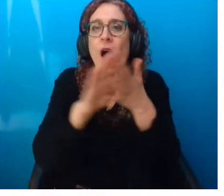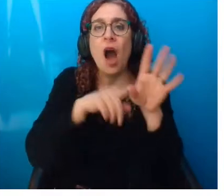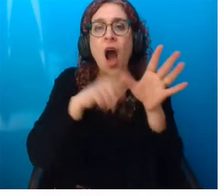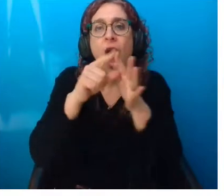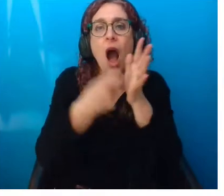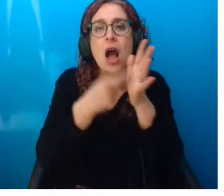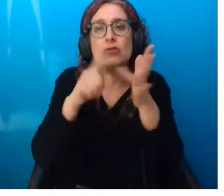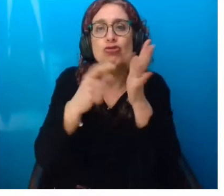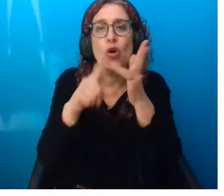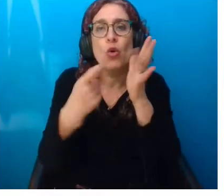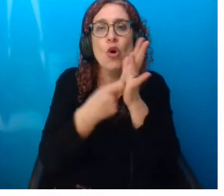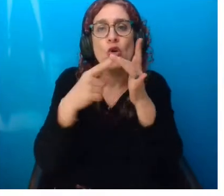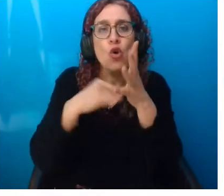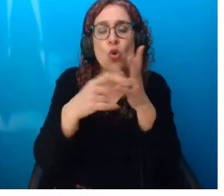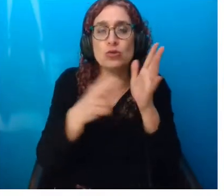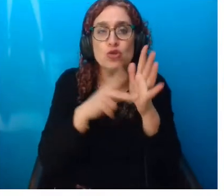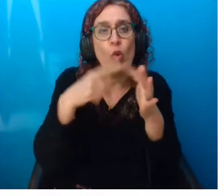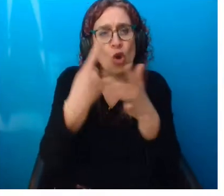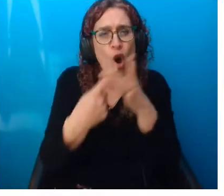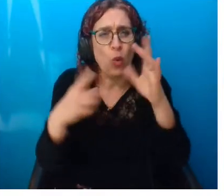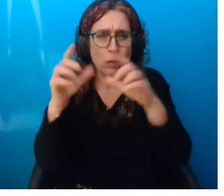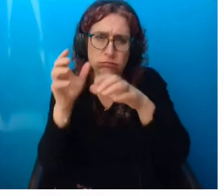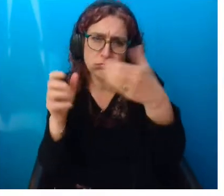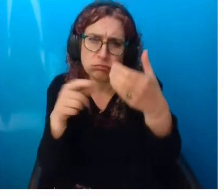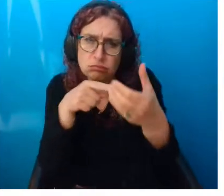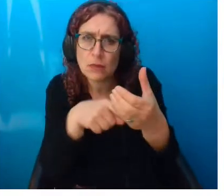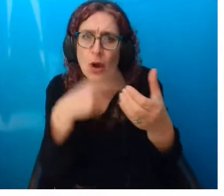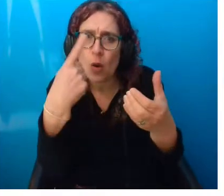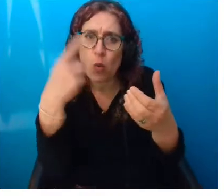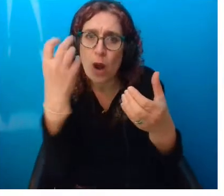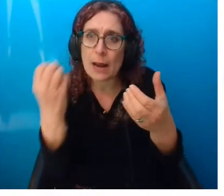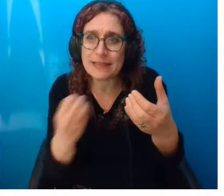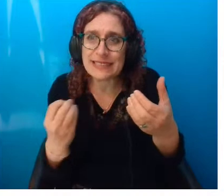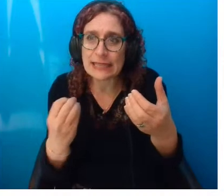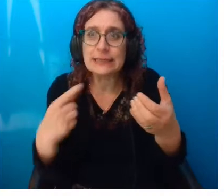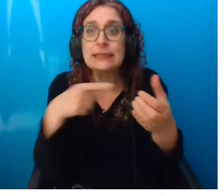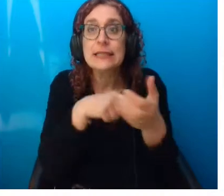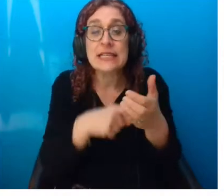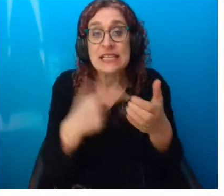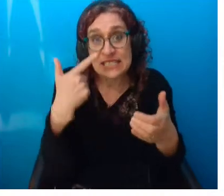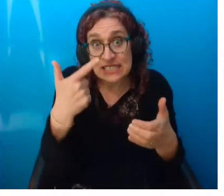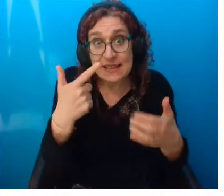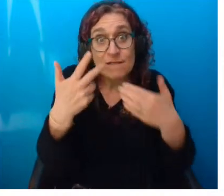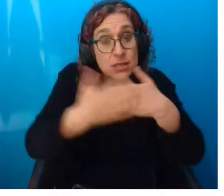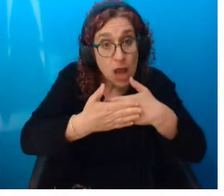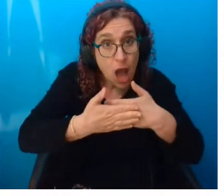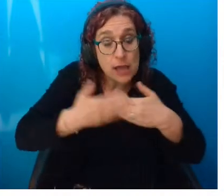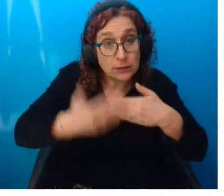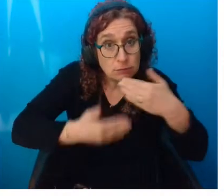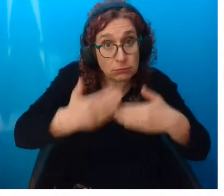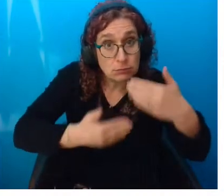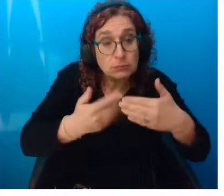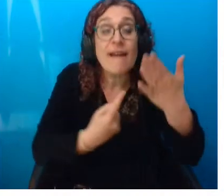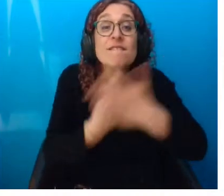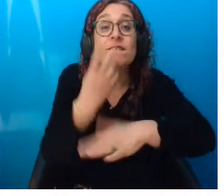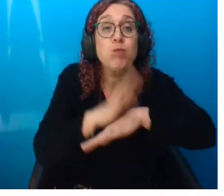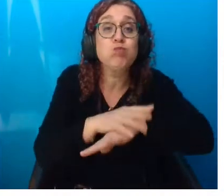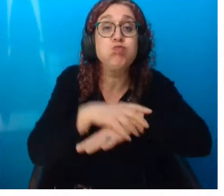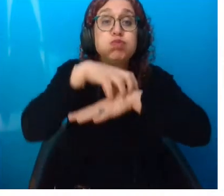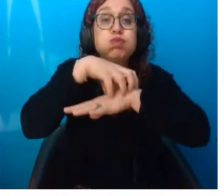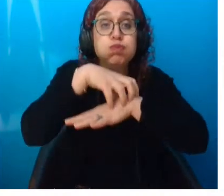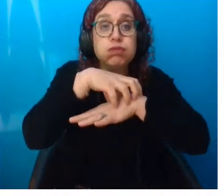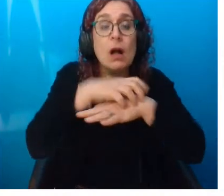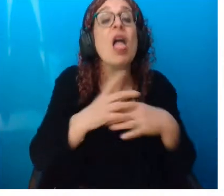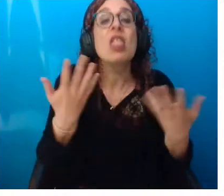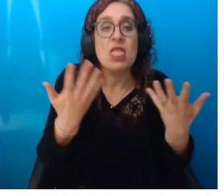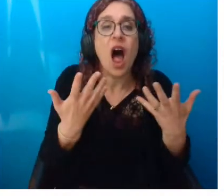should be used and is safe to use. It should be used for 7 nights for flares, and it can then be used 2 or